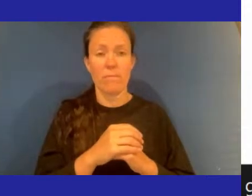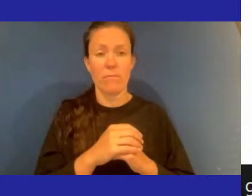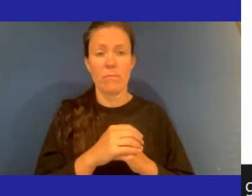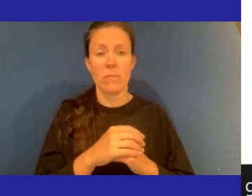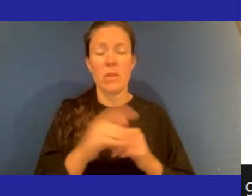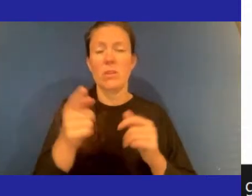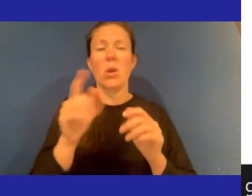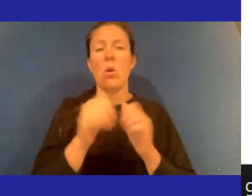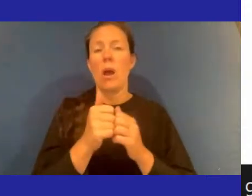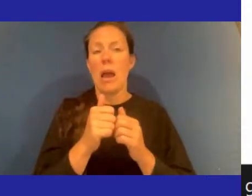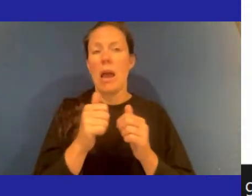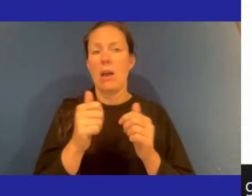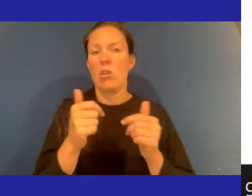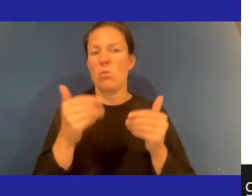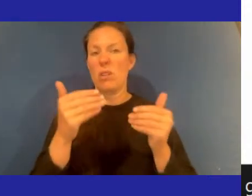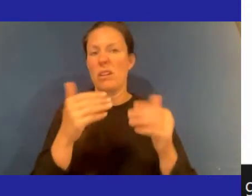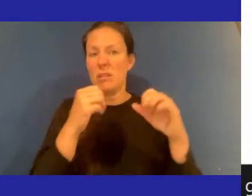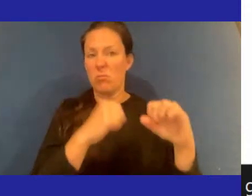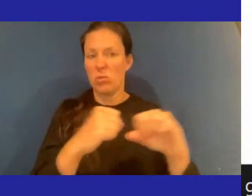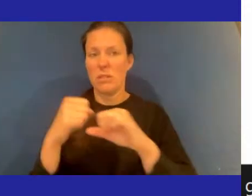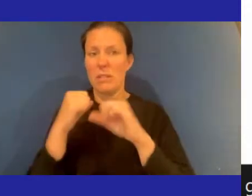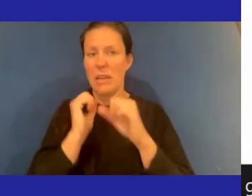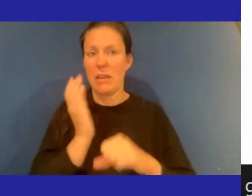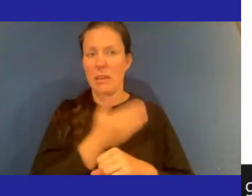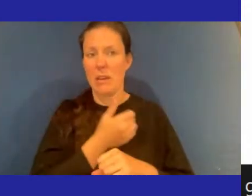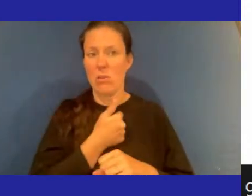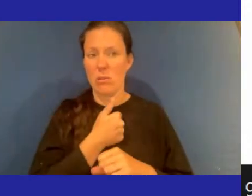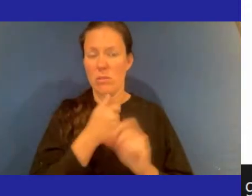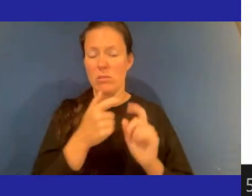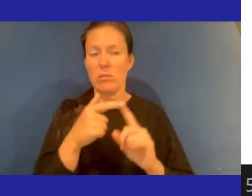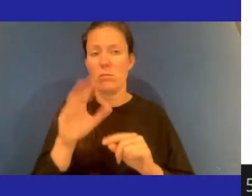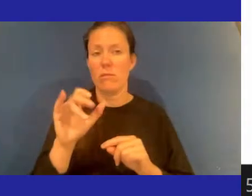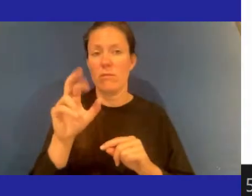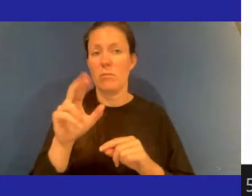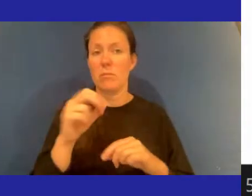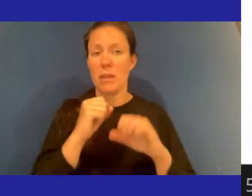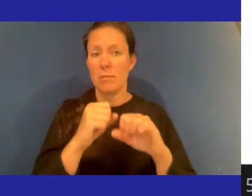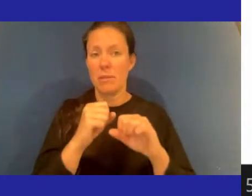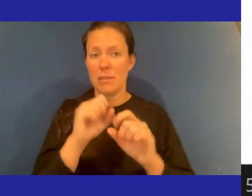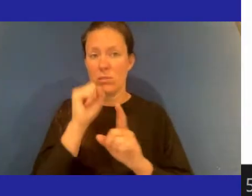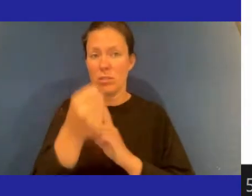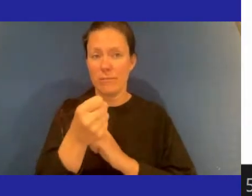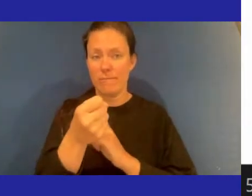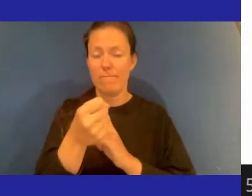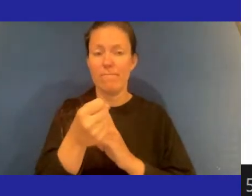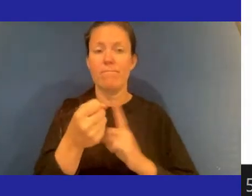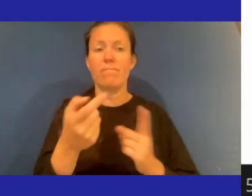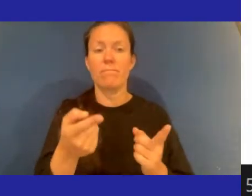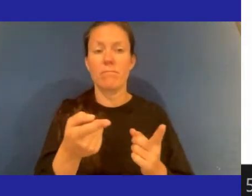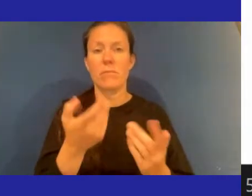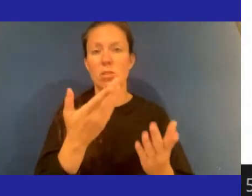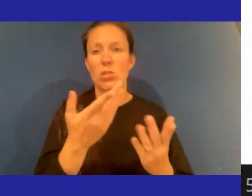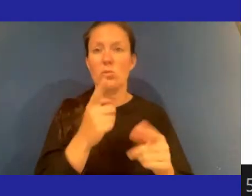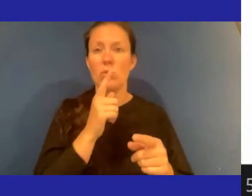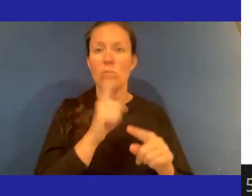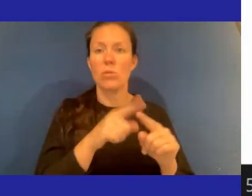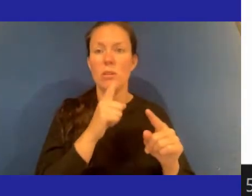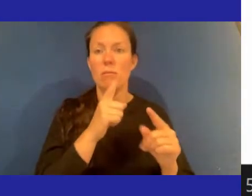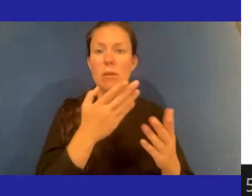go ahead and protect ourselves from a cybersecurity incident? Not necessarily prevent, but to understand how we